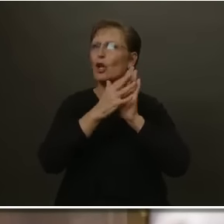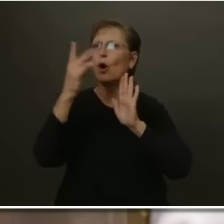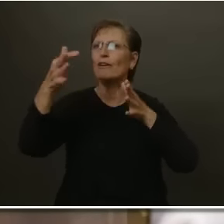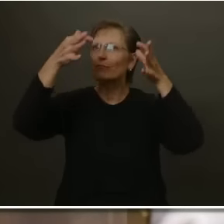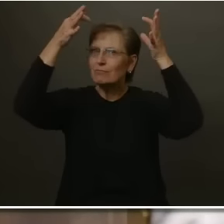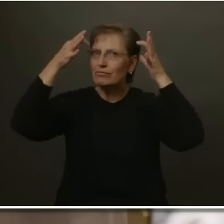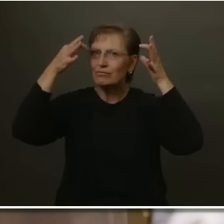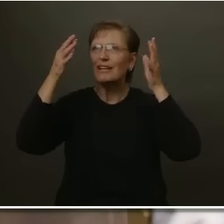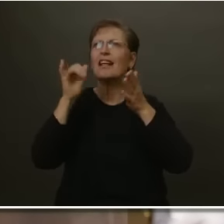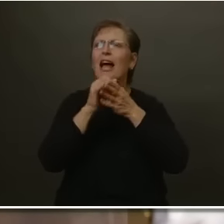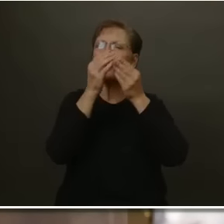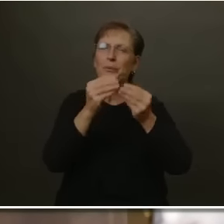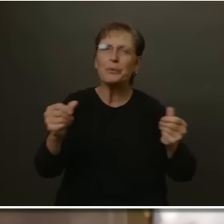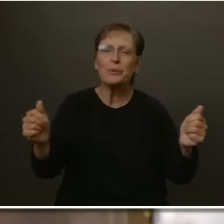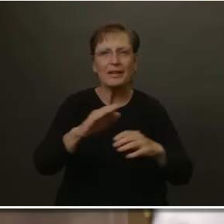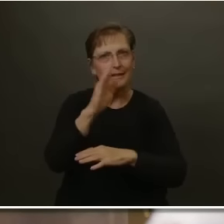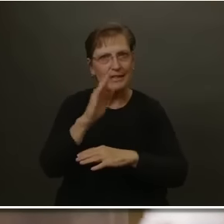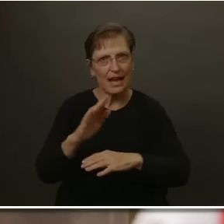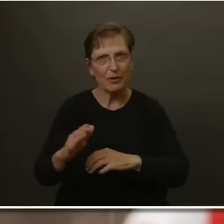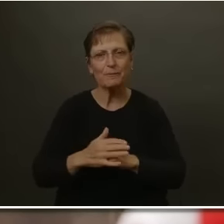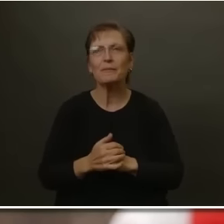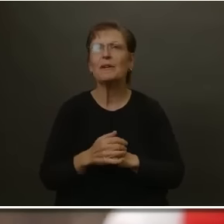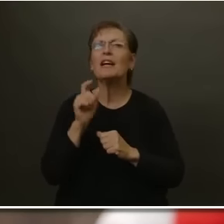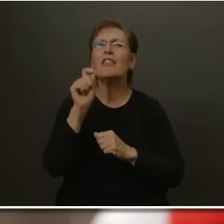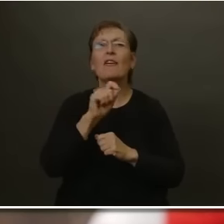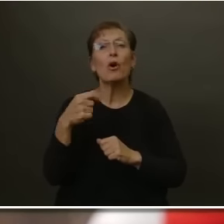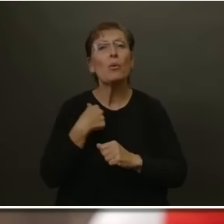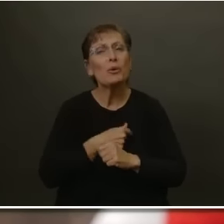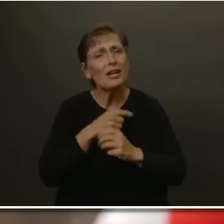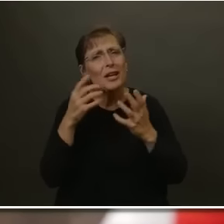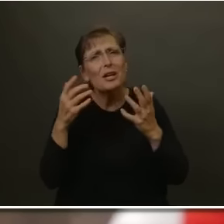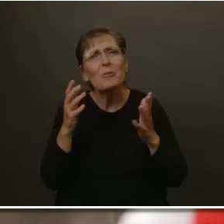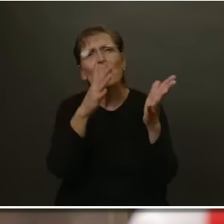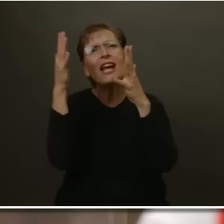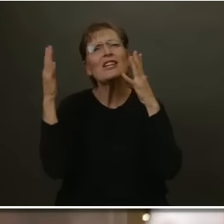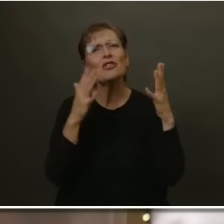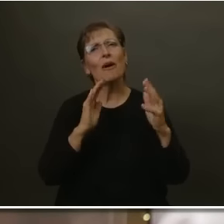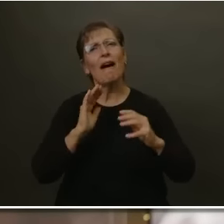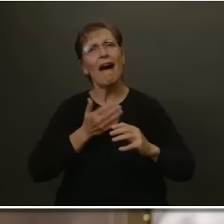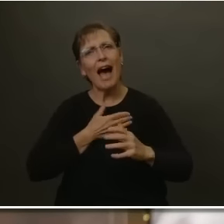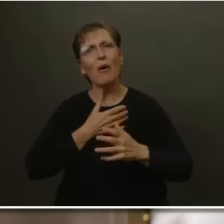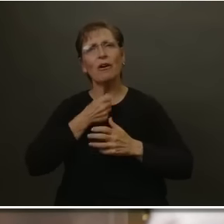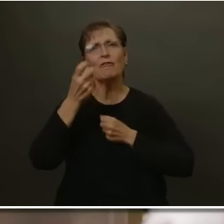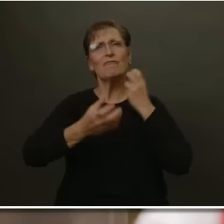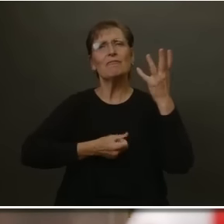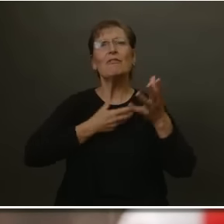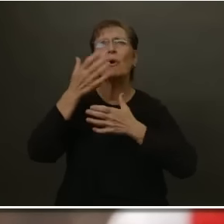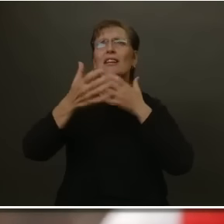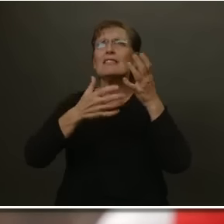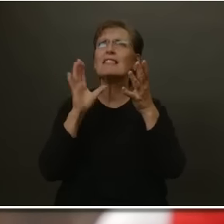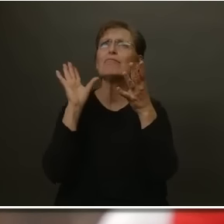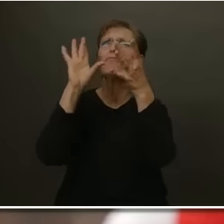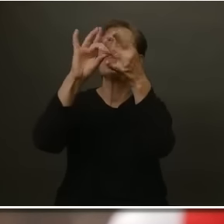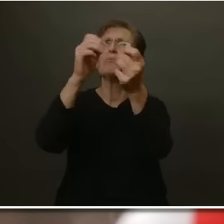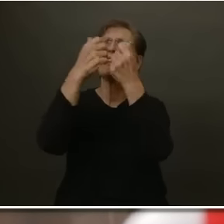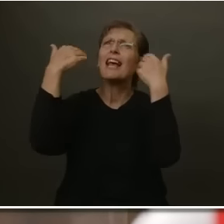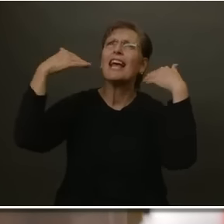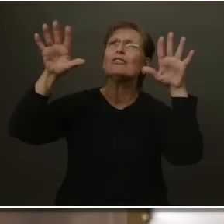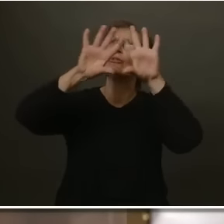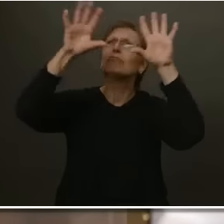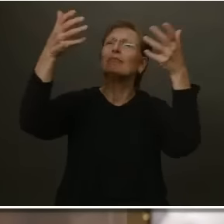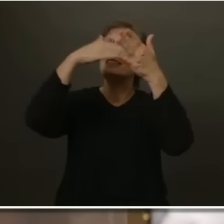that never fades away. Therefore we praise you, joining our voices with angels and archangels and with all the company